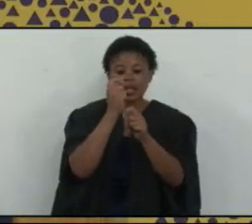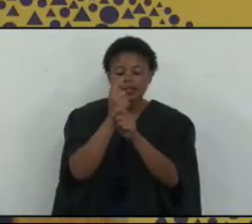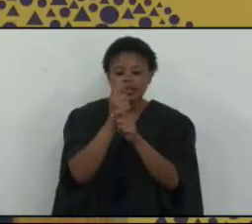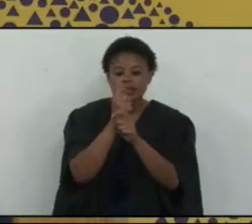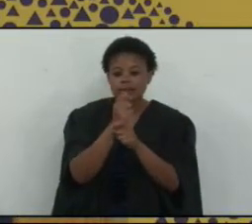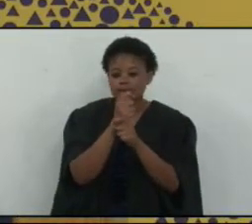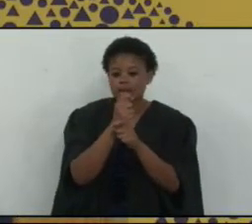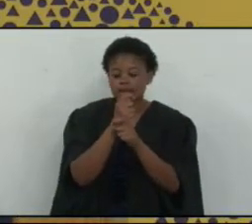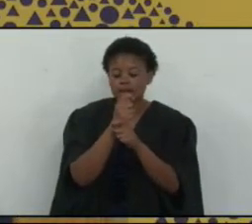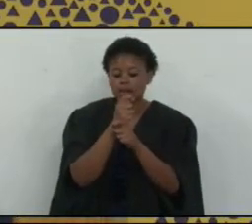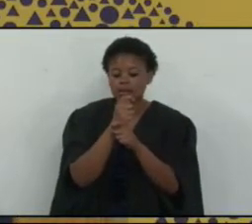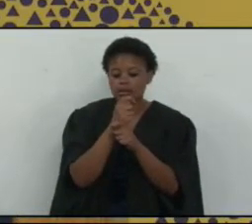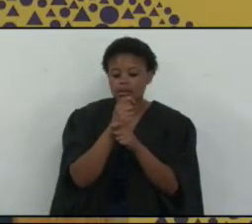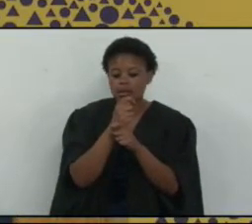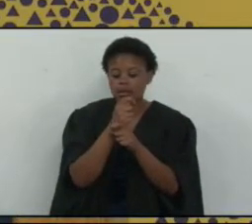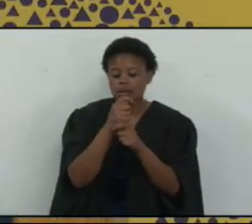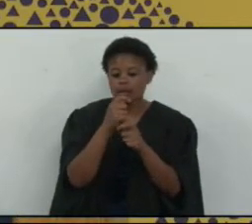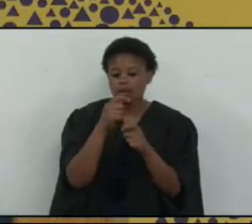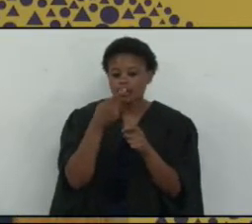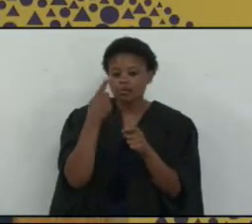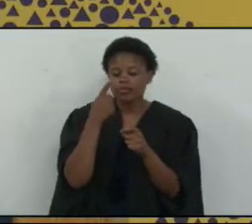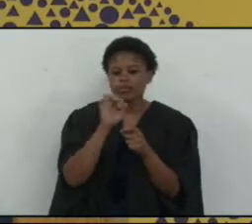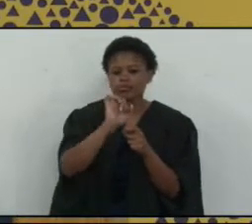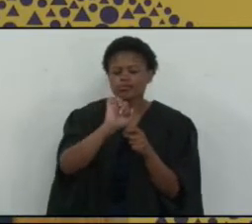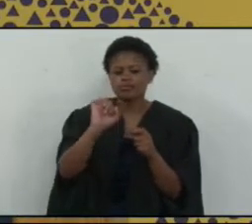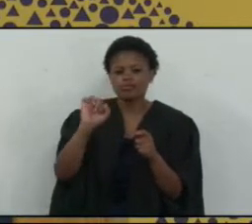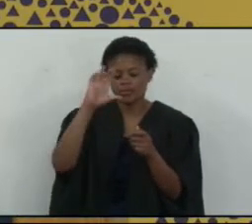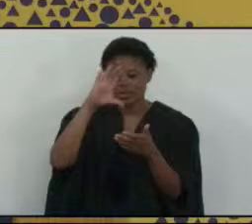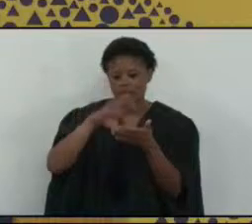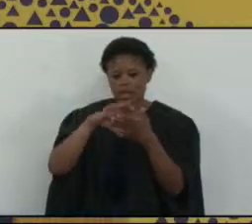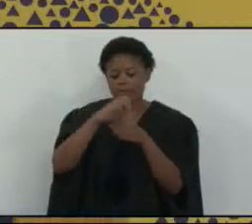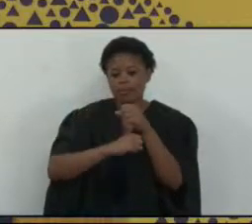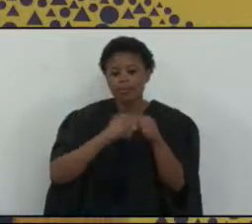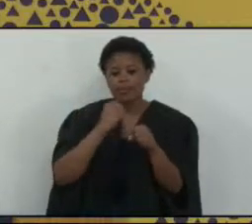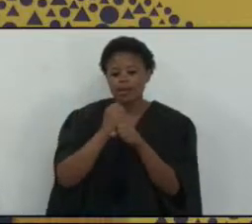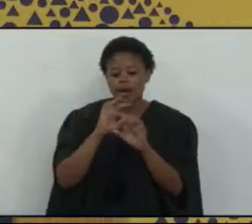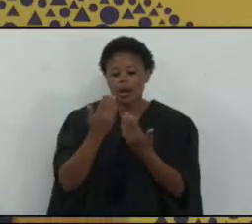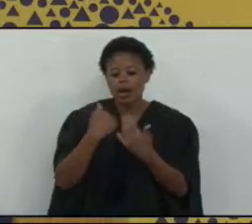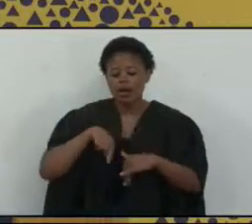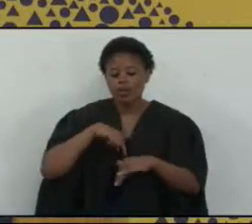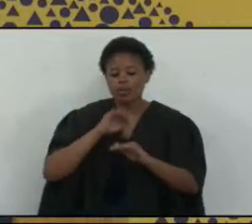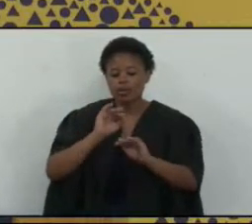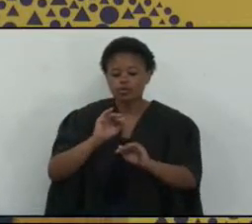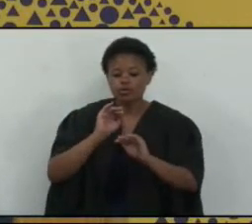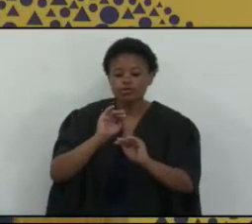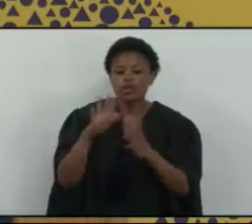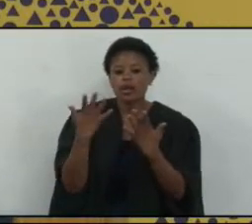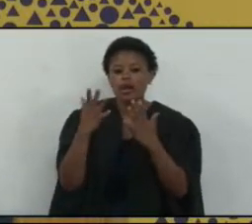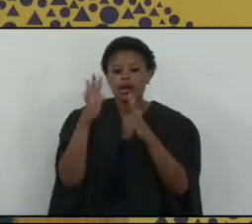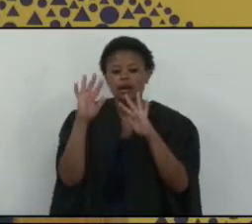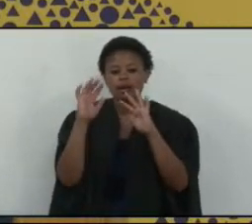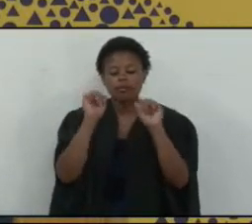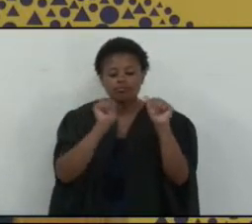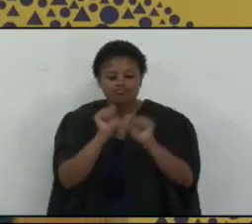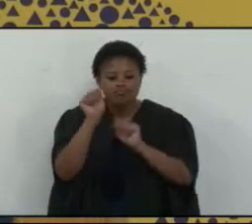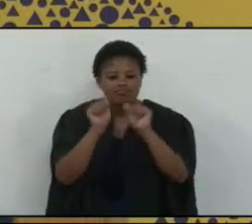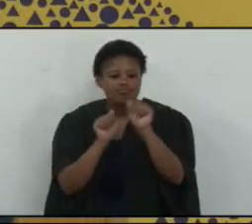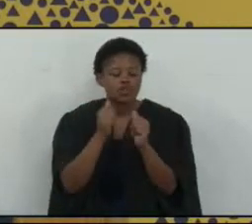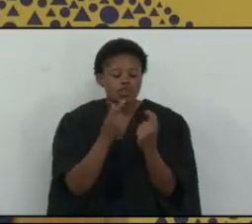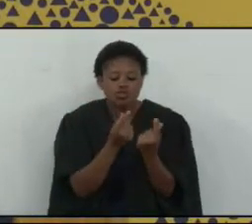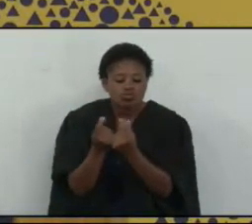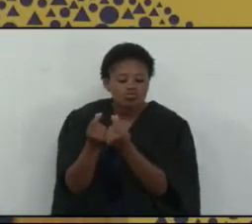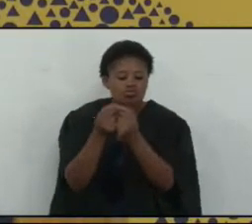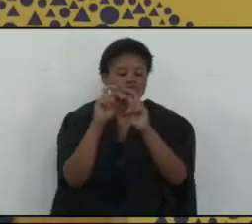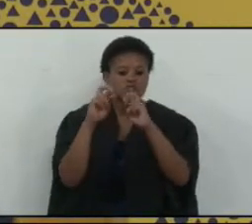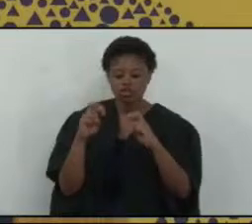academy regarding the configuration of the academic year, how we teach, how we assess, how we conduct